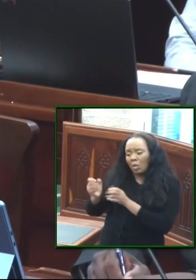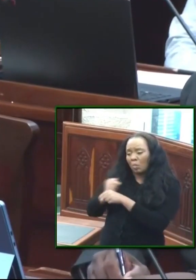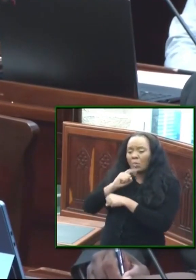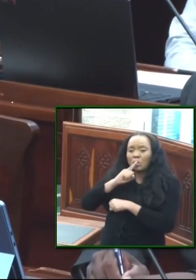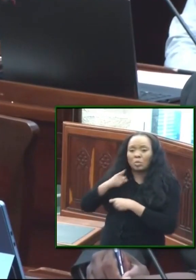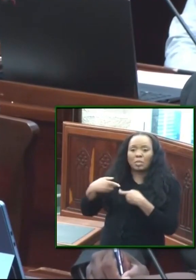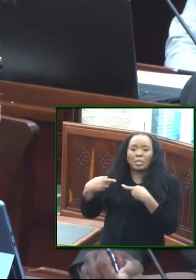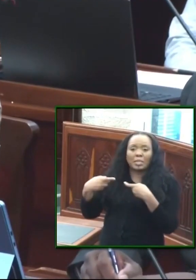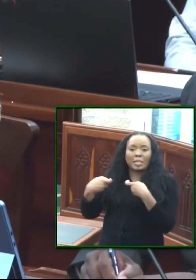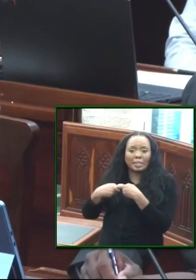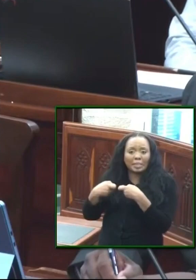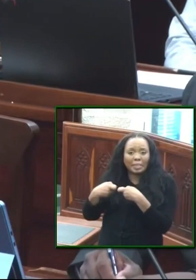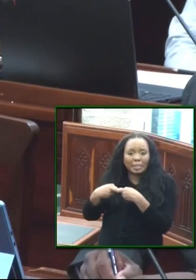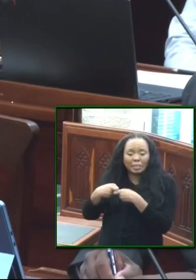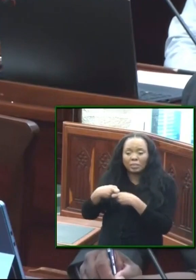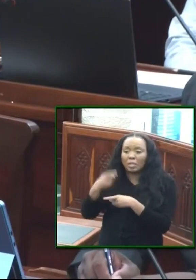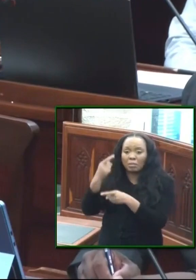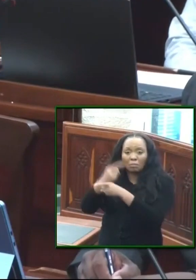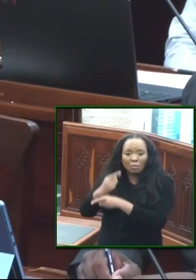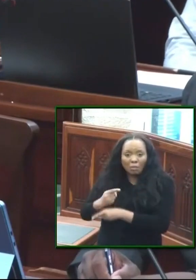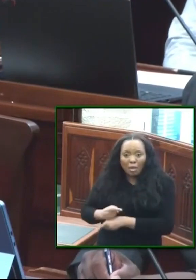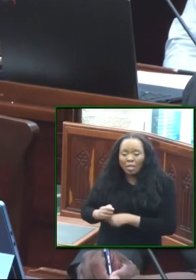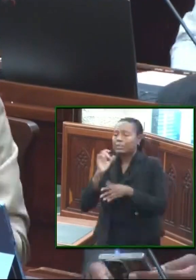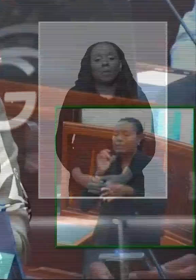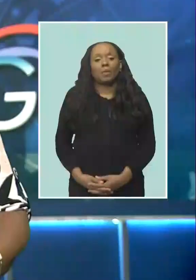electrical upgrade program.